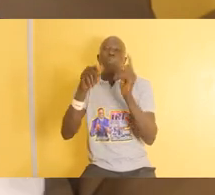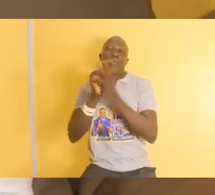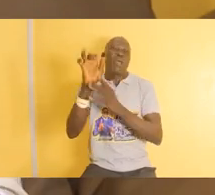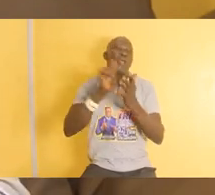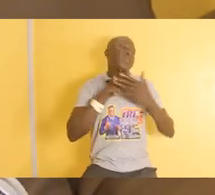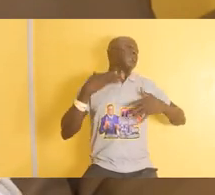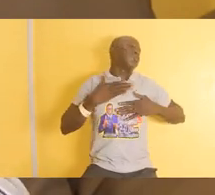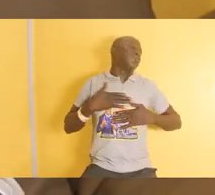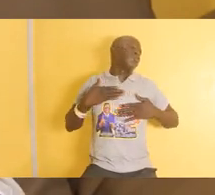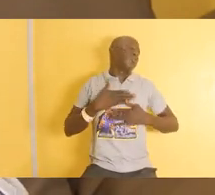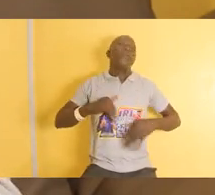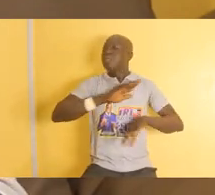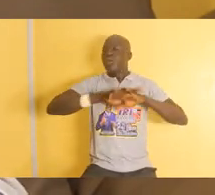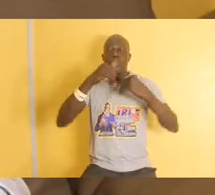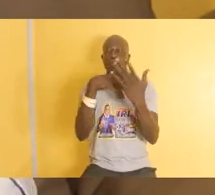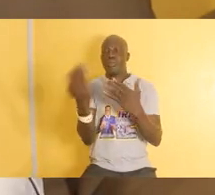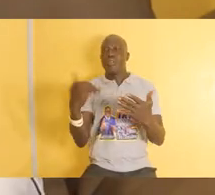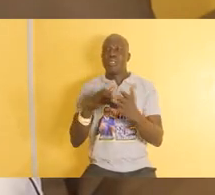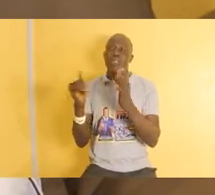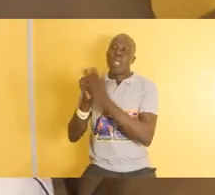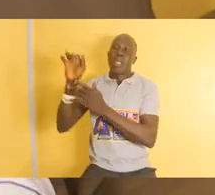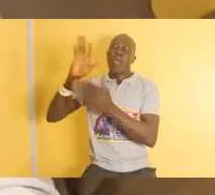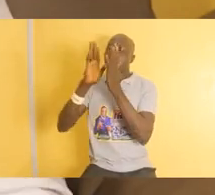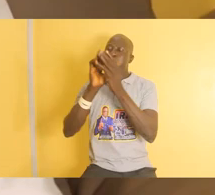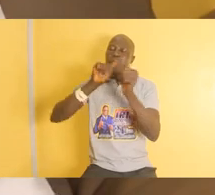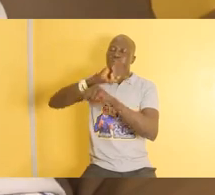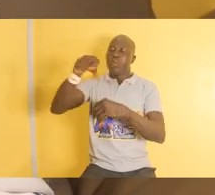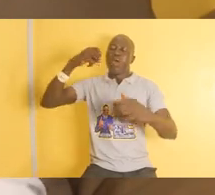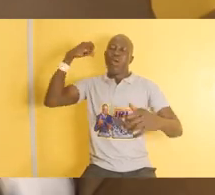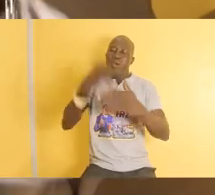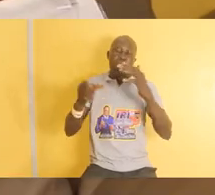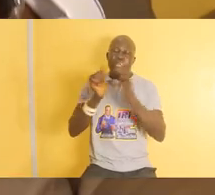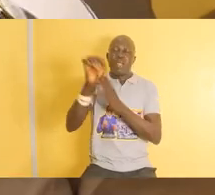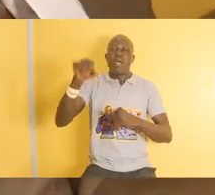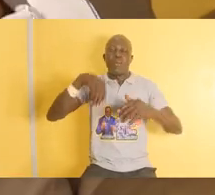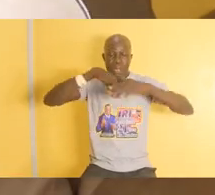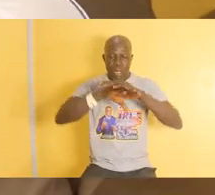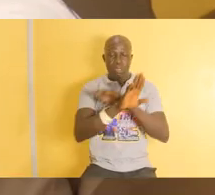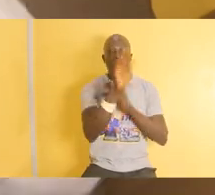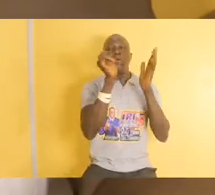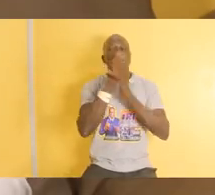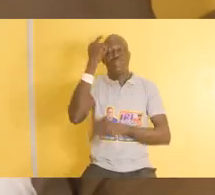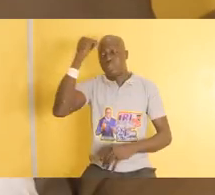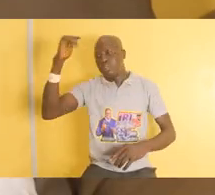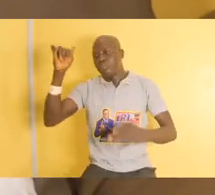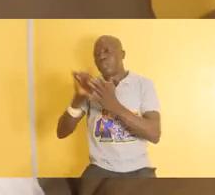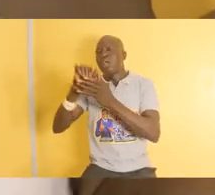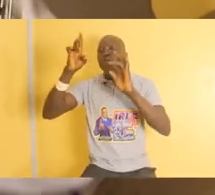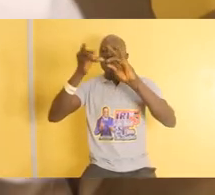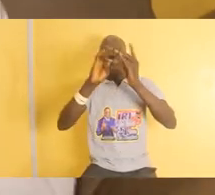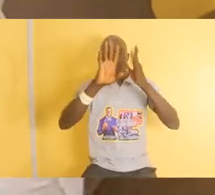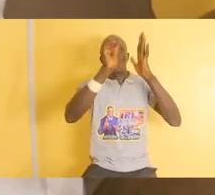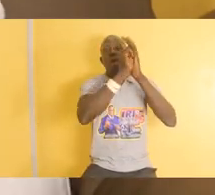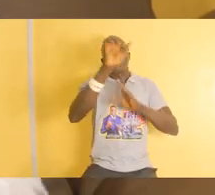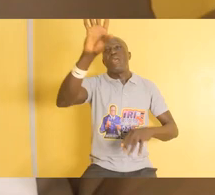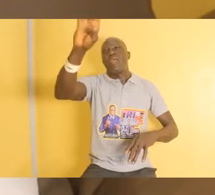gbadun e people that be enjoying they cannot miss a kokko gbadu ato gbona awon de wonu awon ala ati itun ma lo